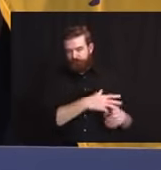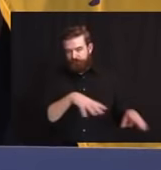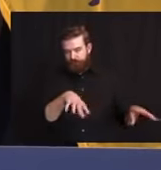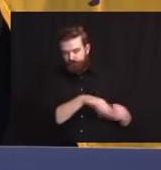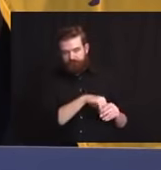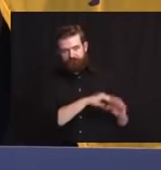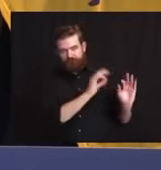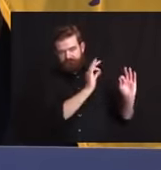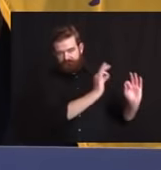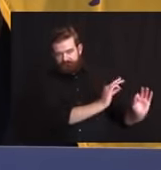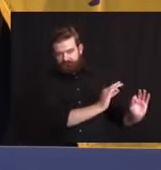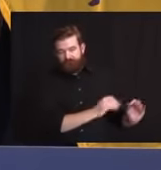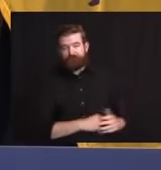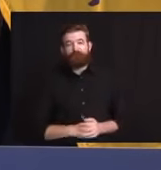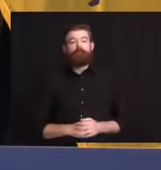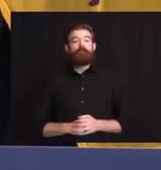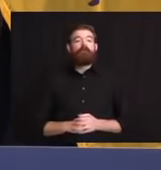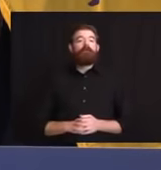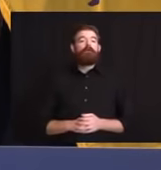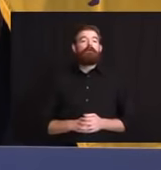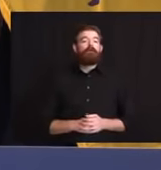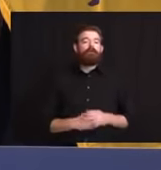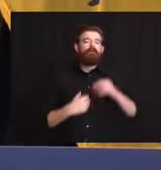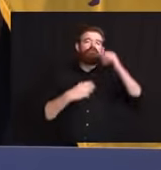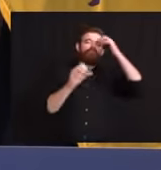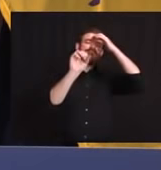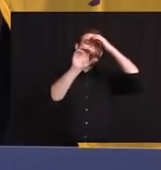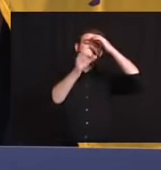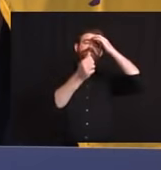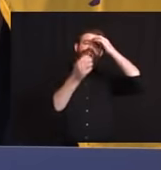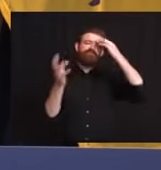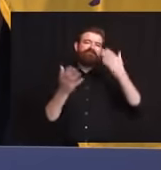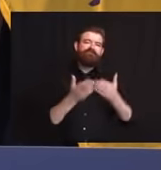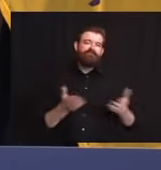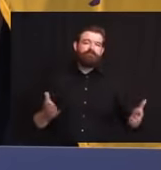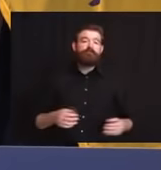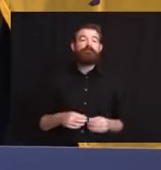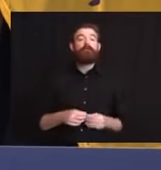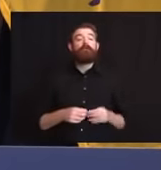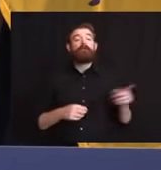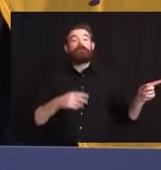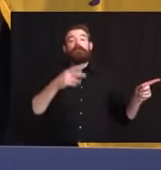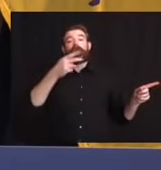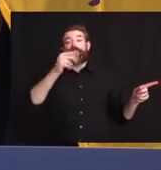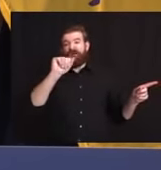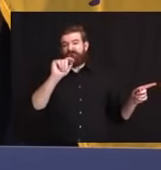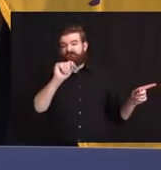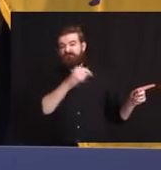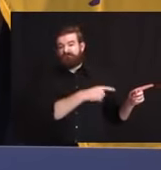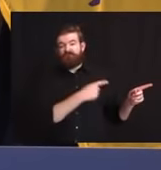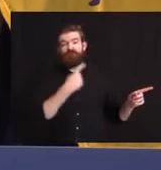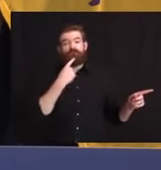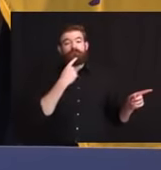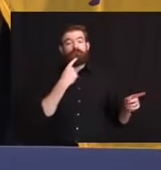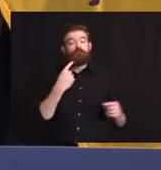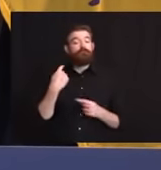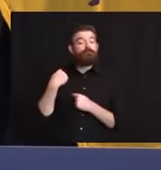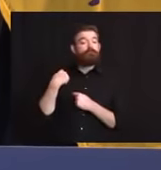Wanted to just say a couple things. Pat said there was really no overnight